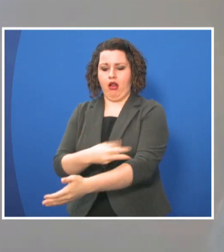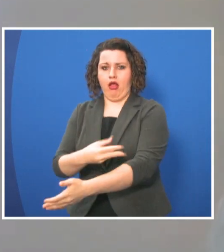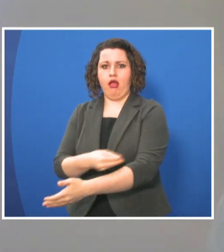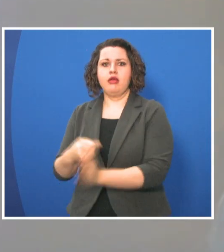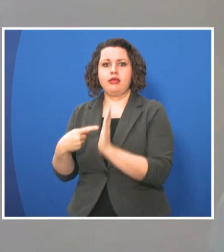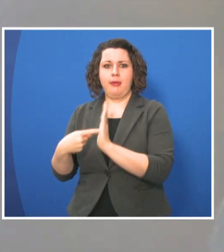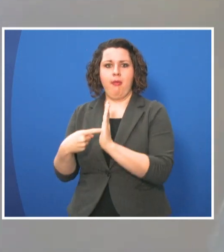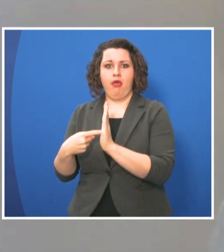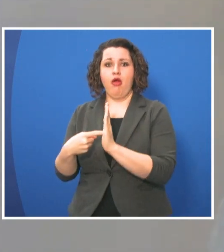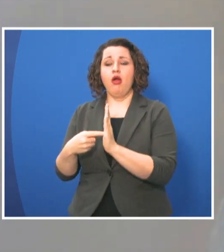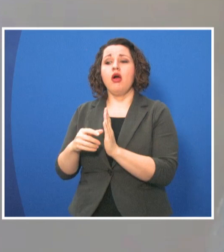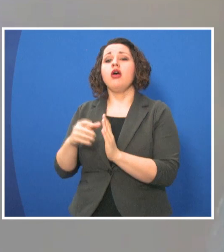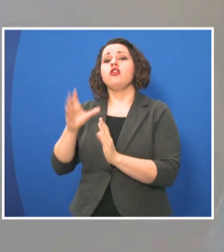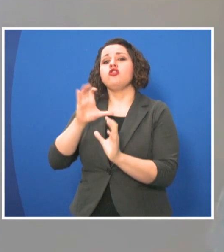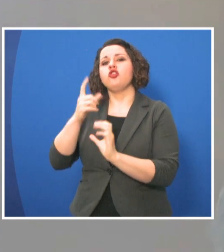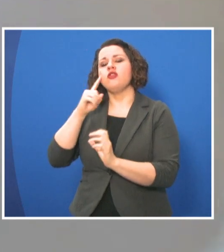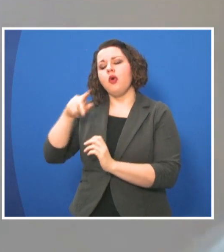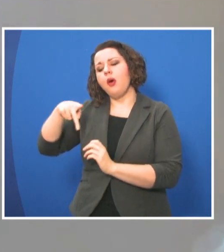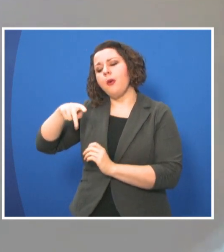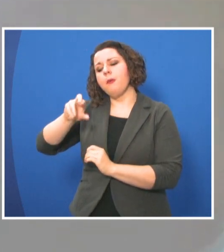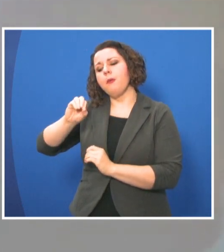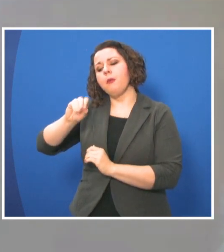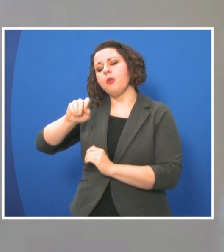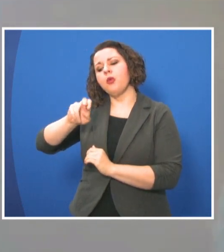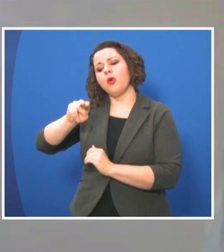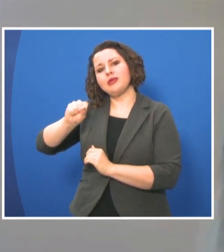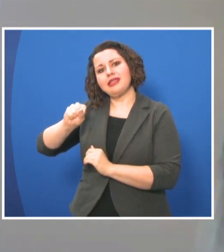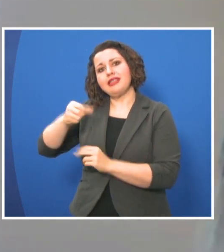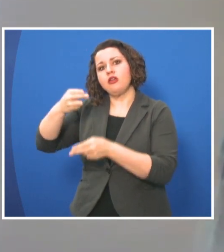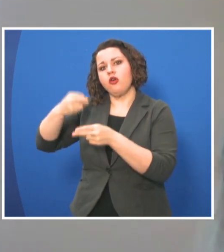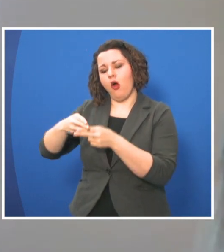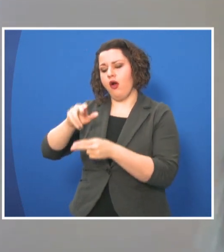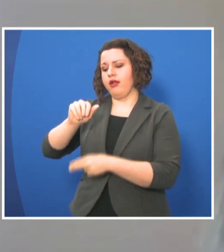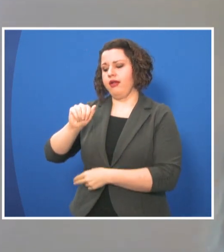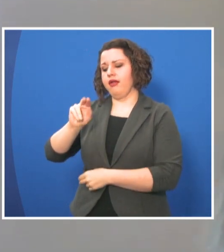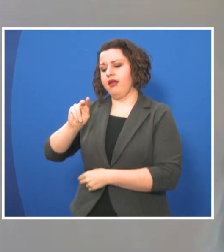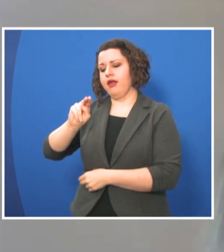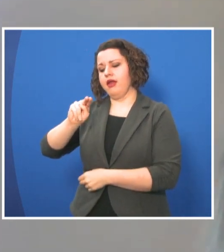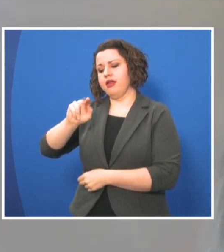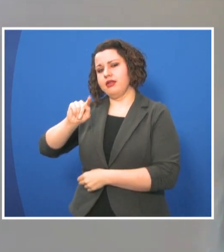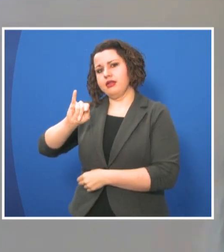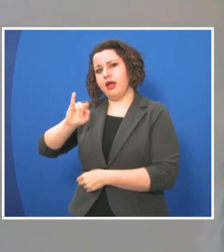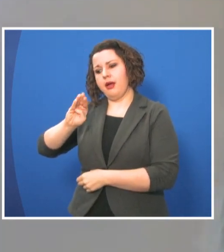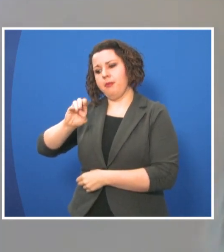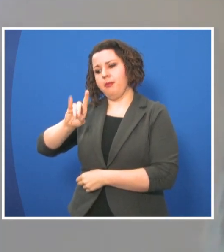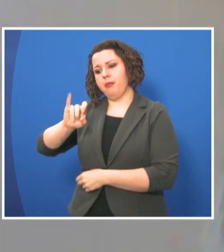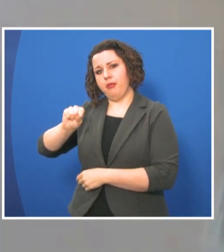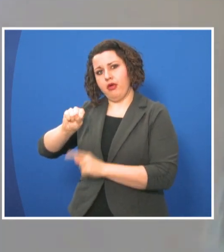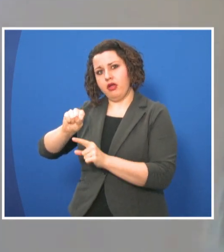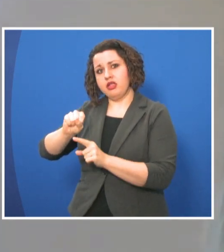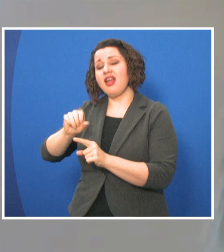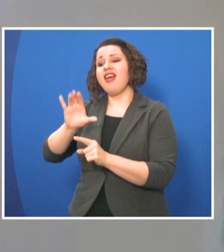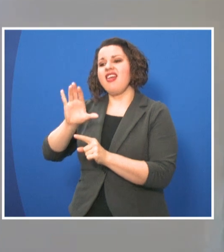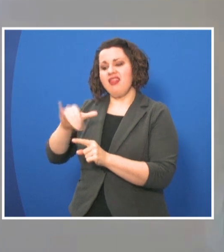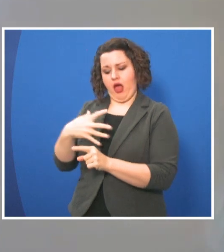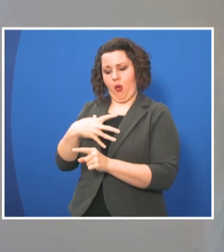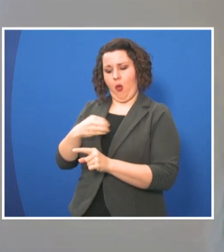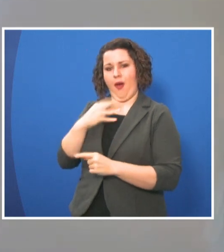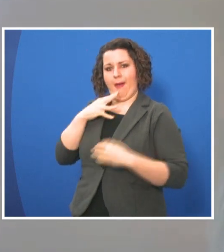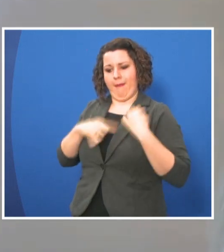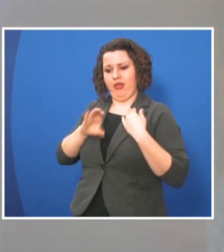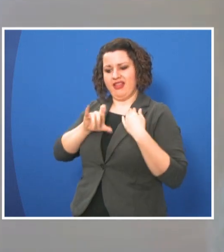look for proteins called antibodies. Now, these antibodies are things that our white blood cells form as part